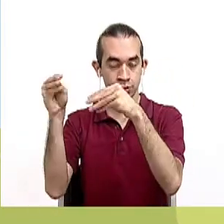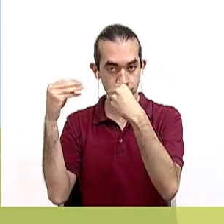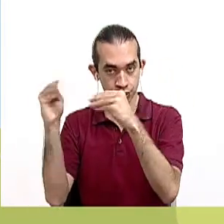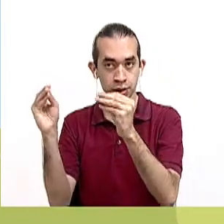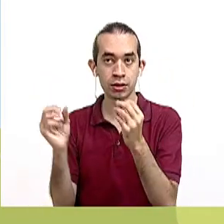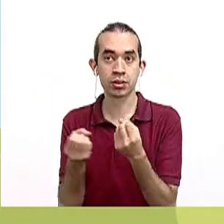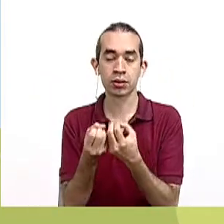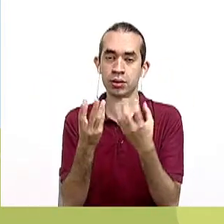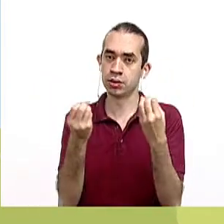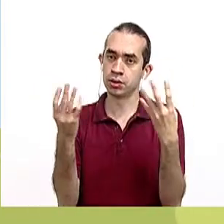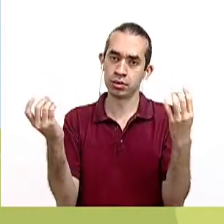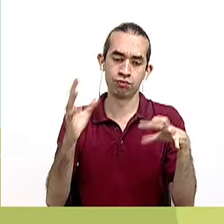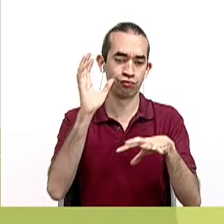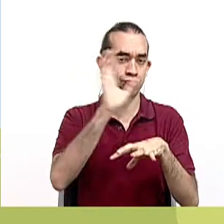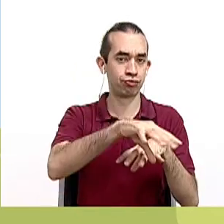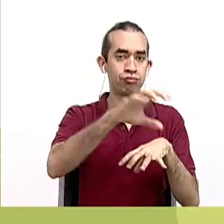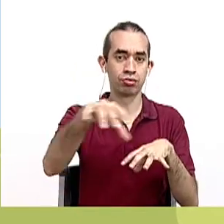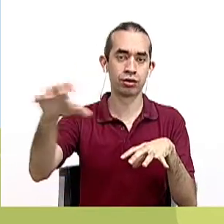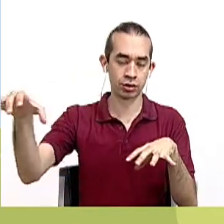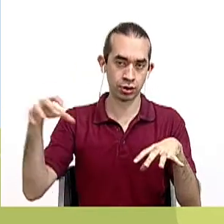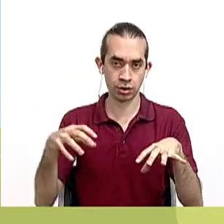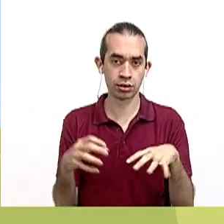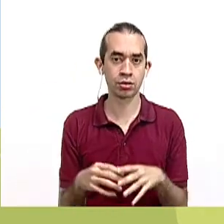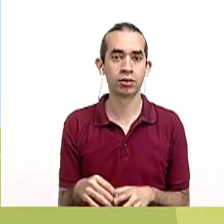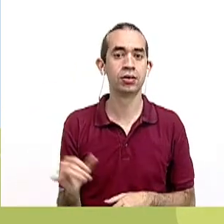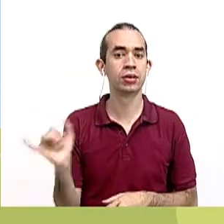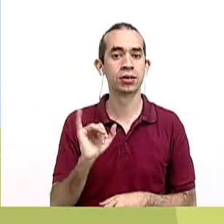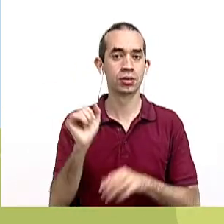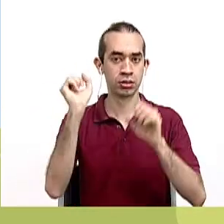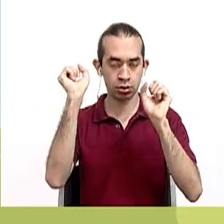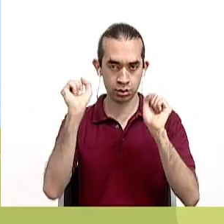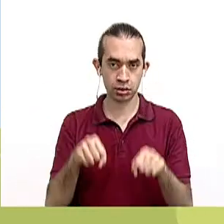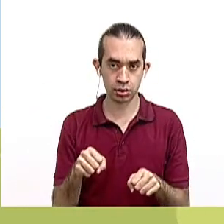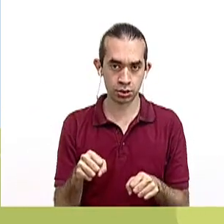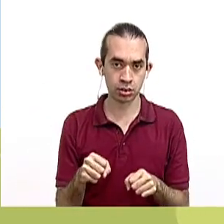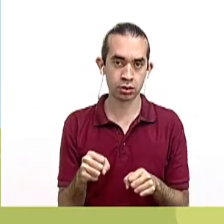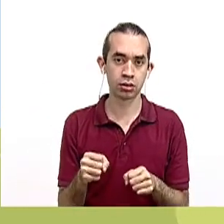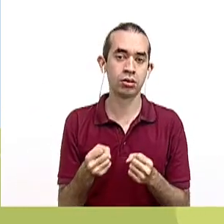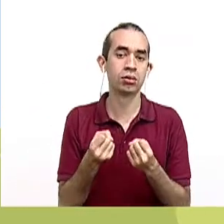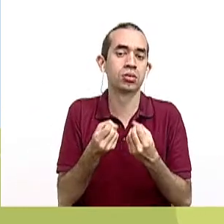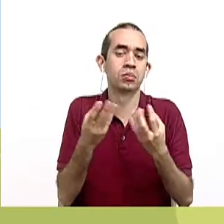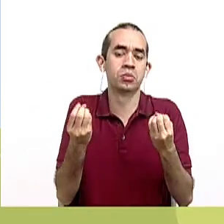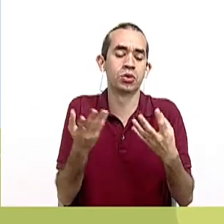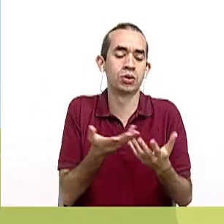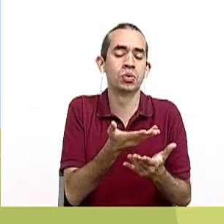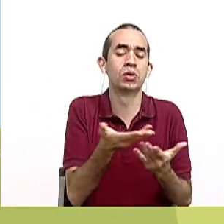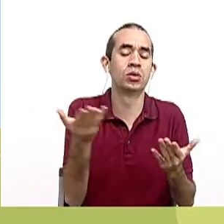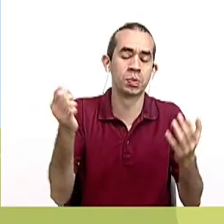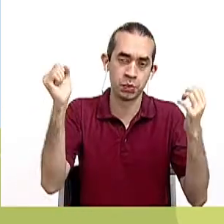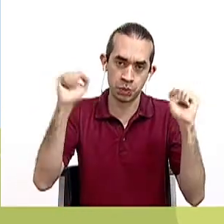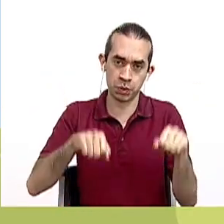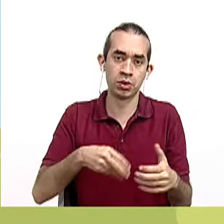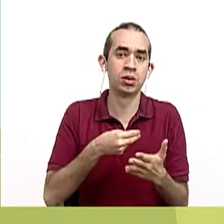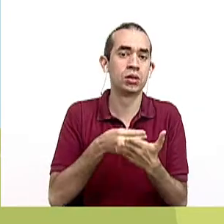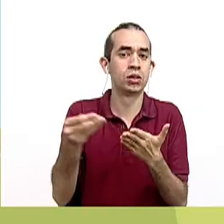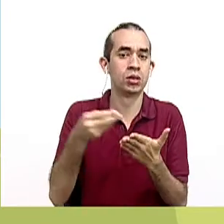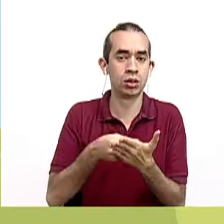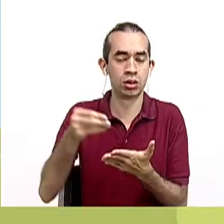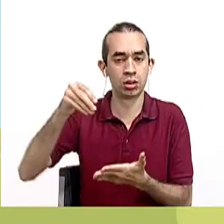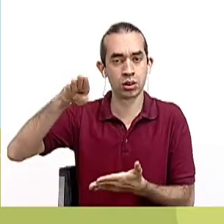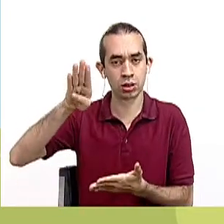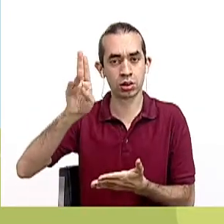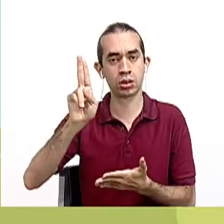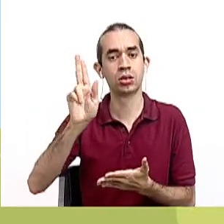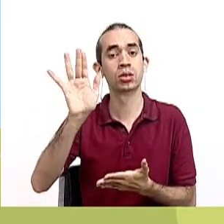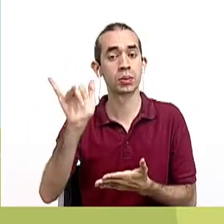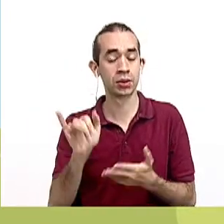many more places. We can also find many products we can buy, and there are